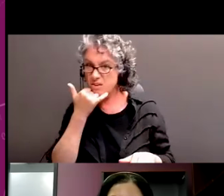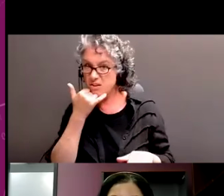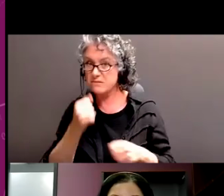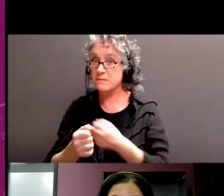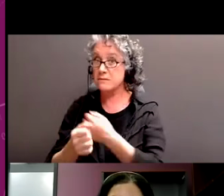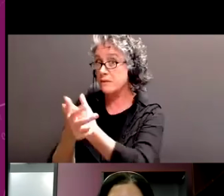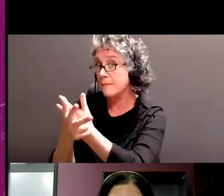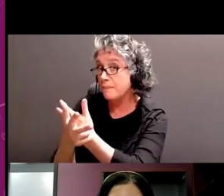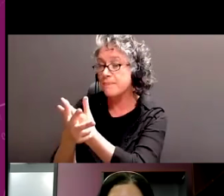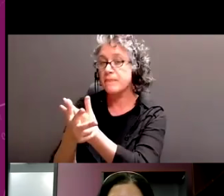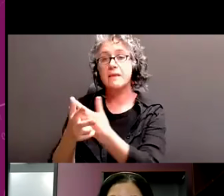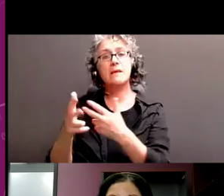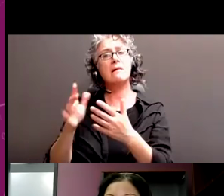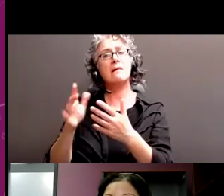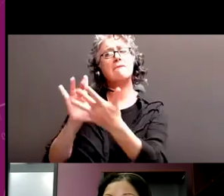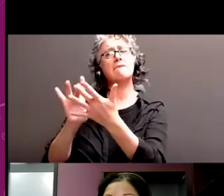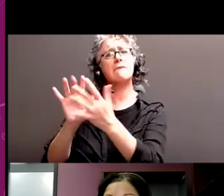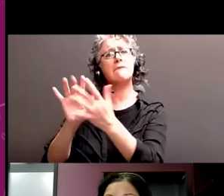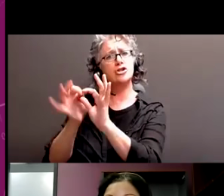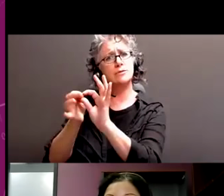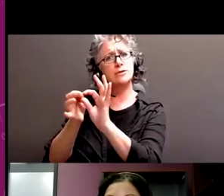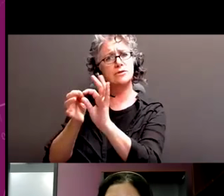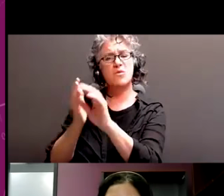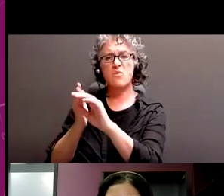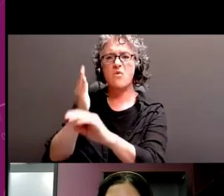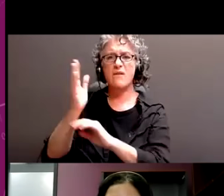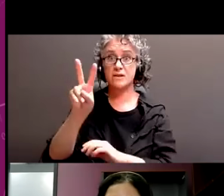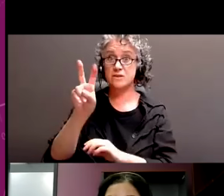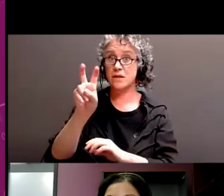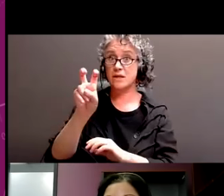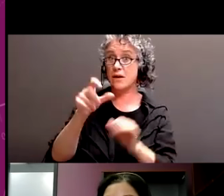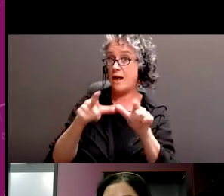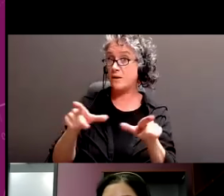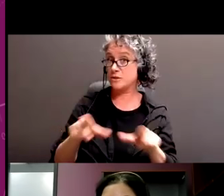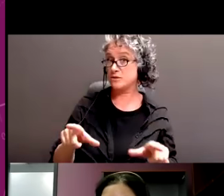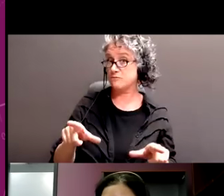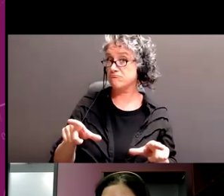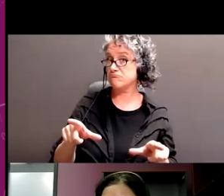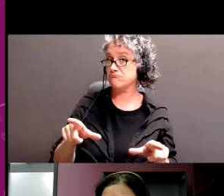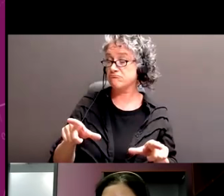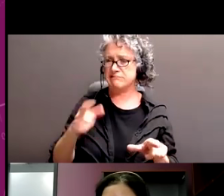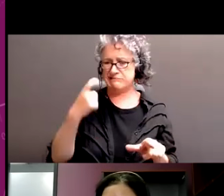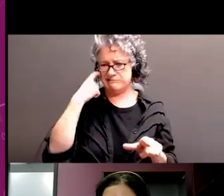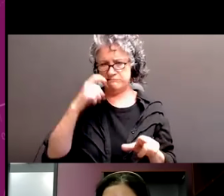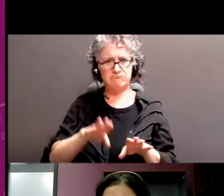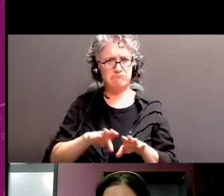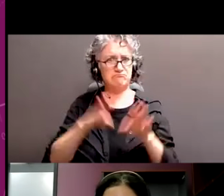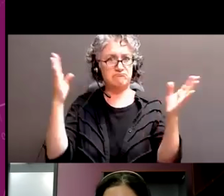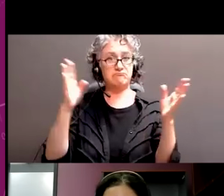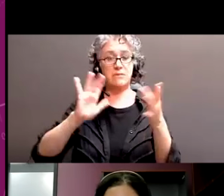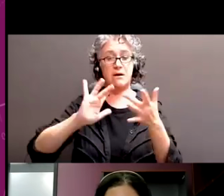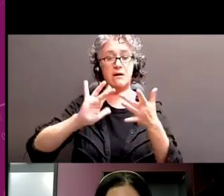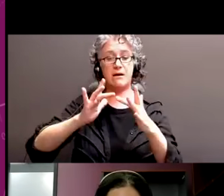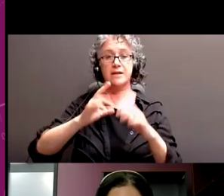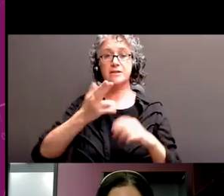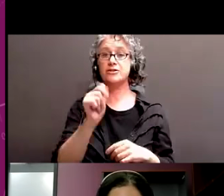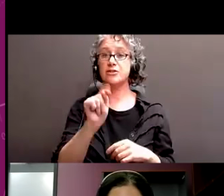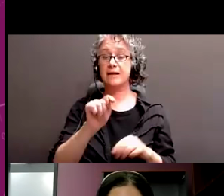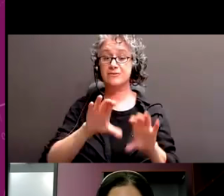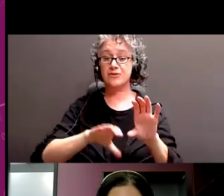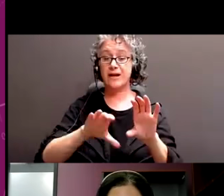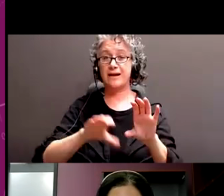to interpretation in over 200 languages. We recently launched our online chat counseling, which